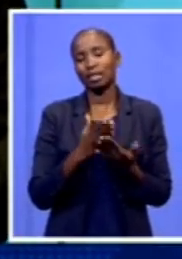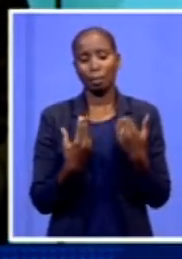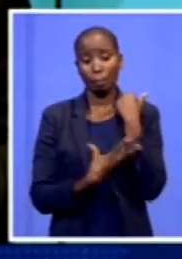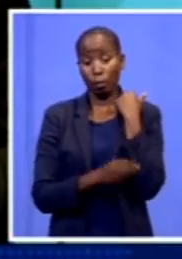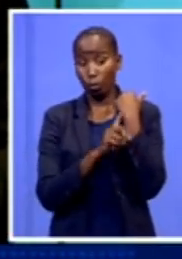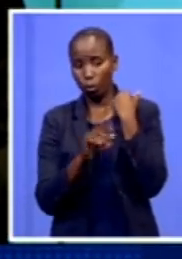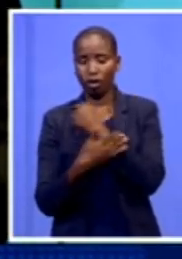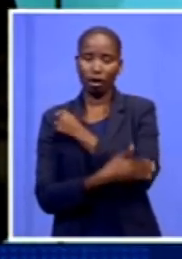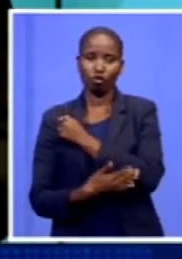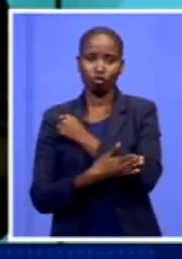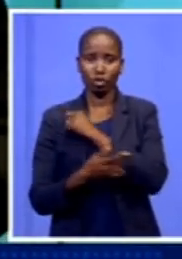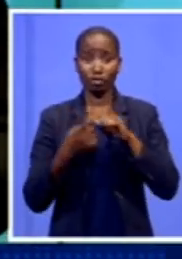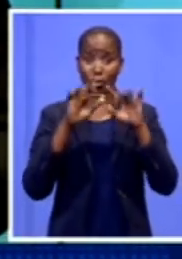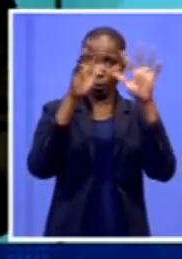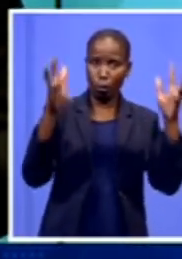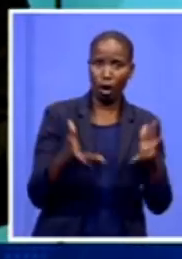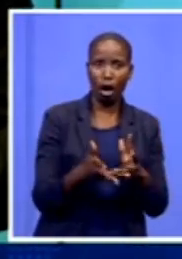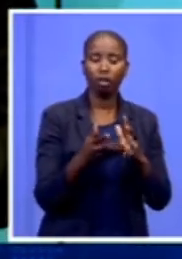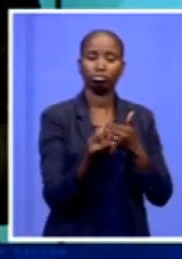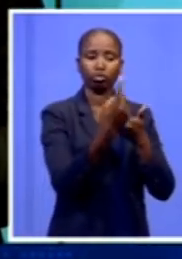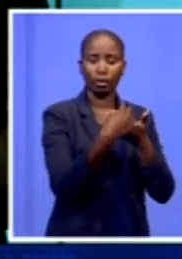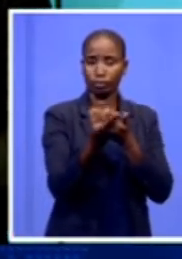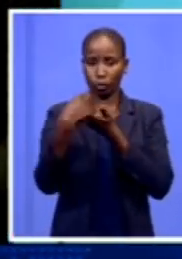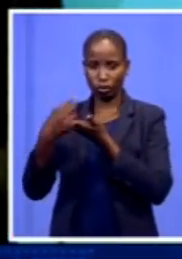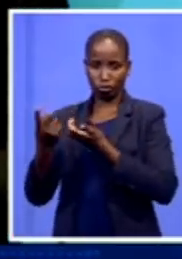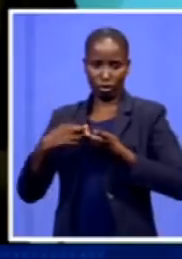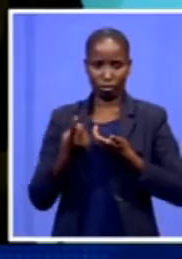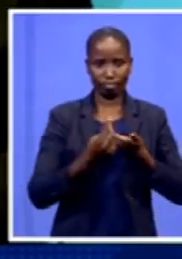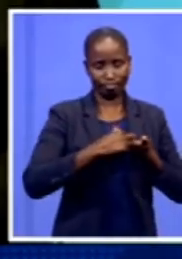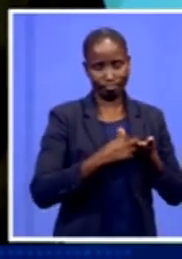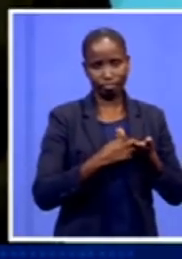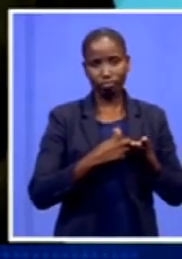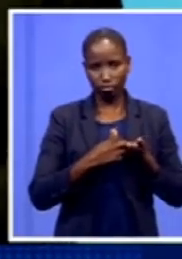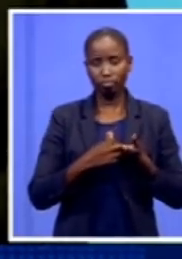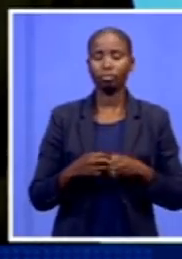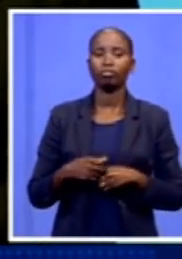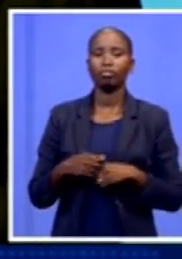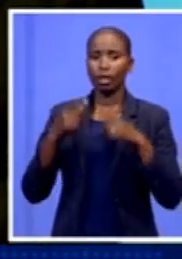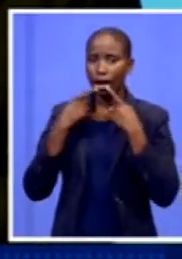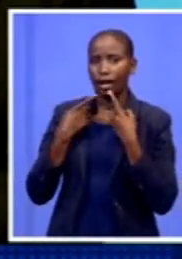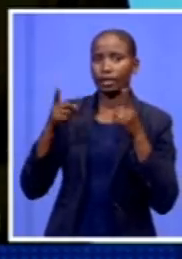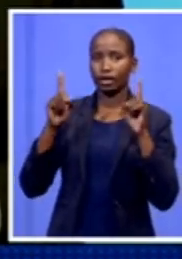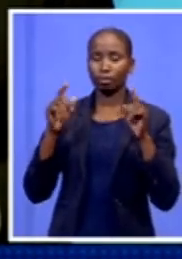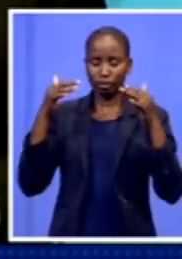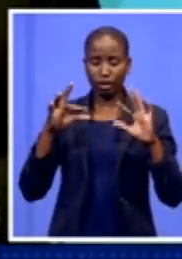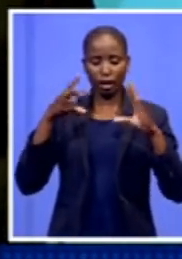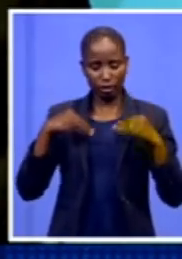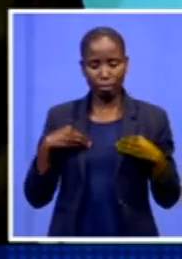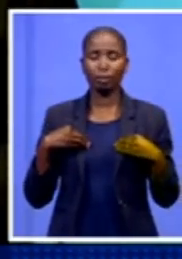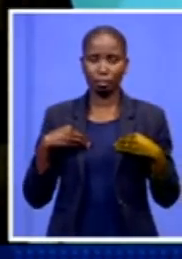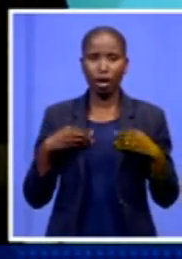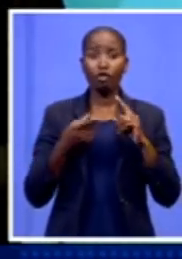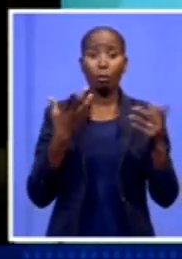We welcome the announcement of the African spokes, they being Kenya,